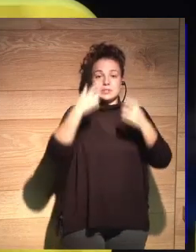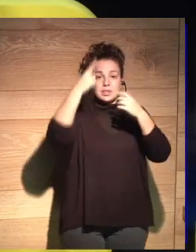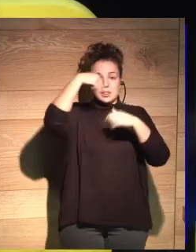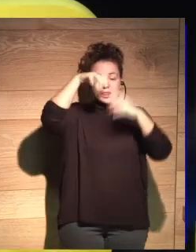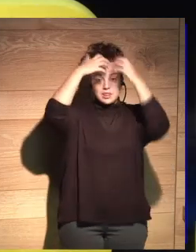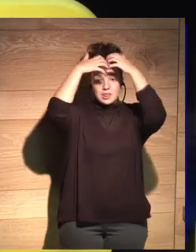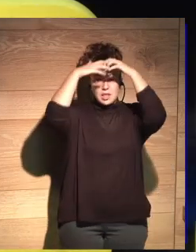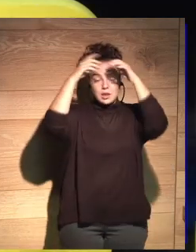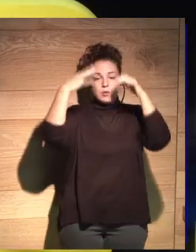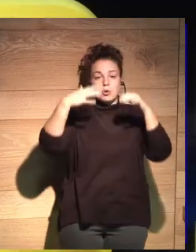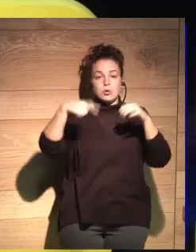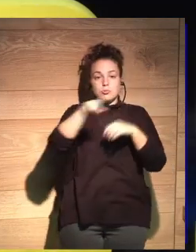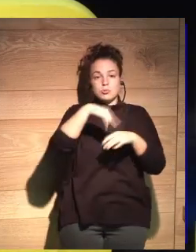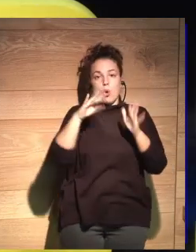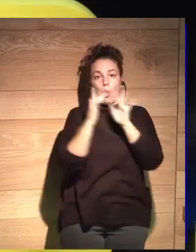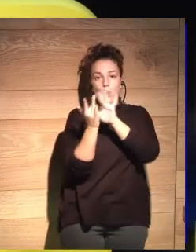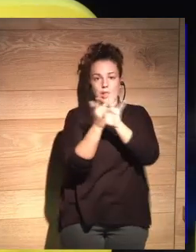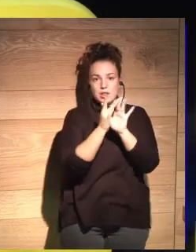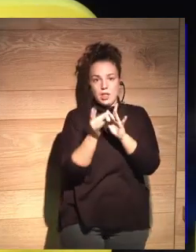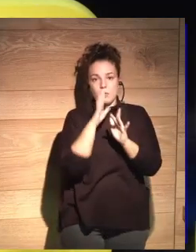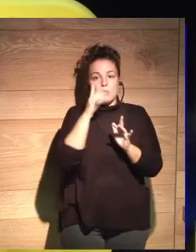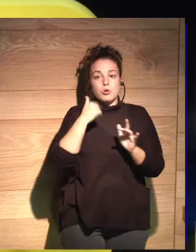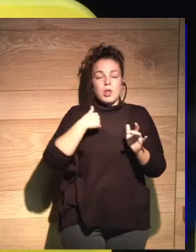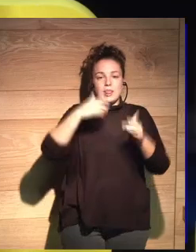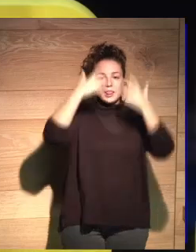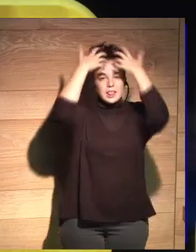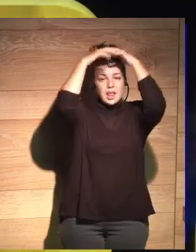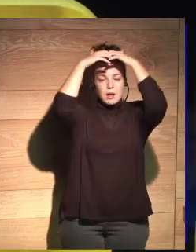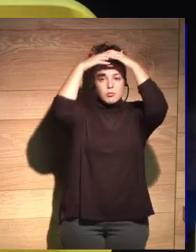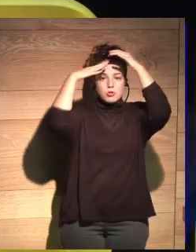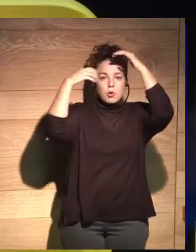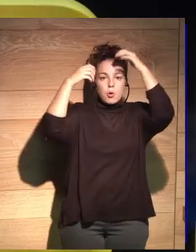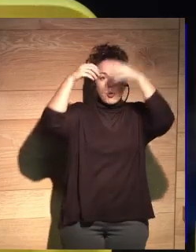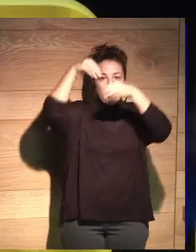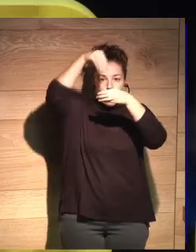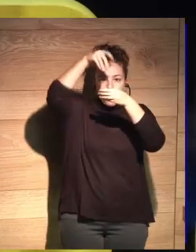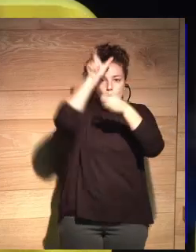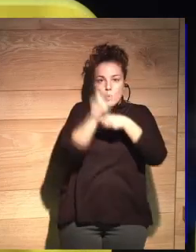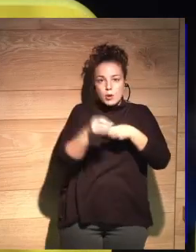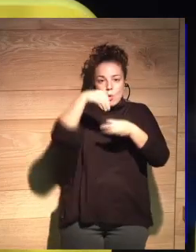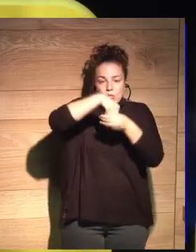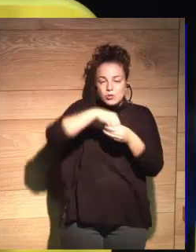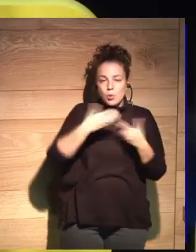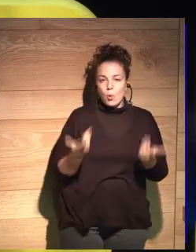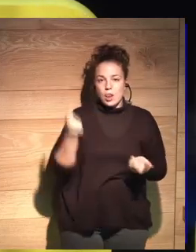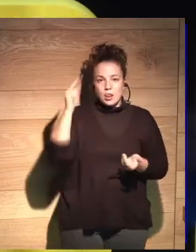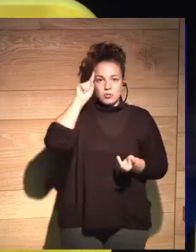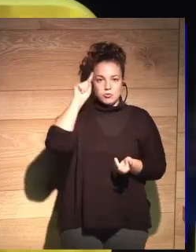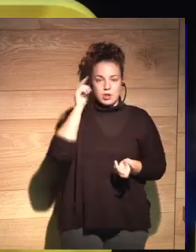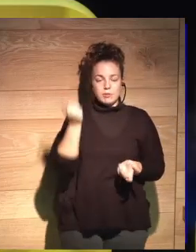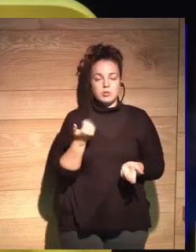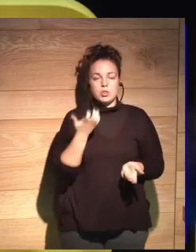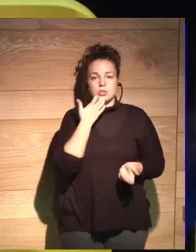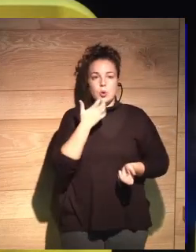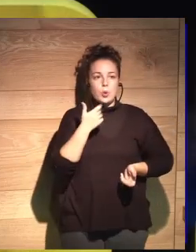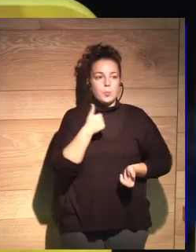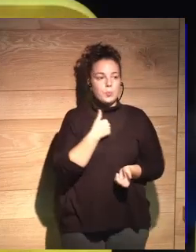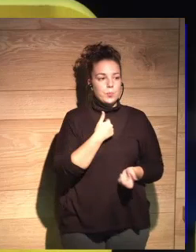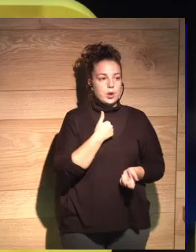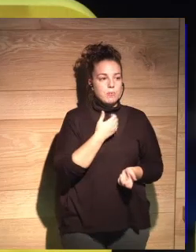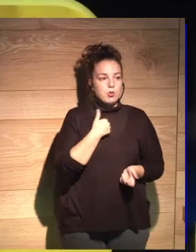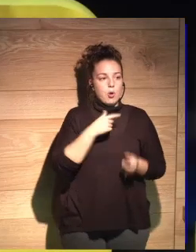body they're in. They just figure it out from the signals. So if I were to have a long rod and were to touch things at a remote